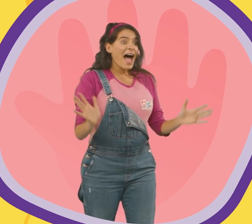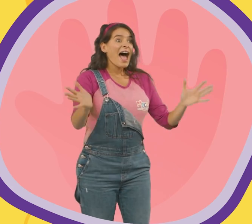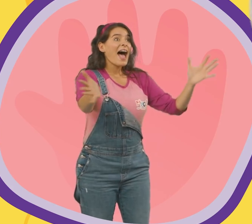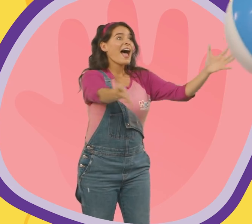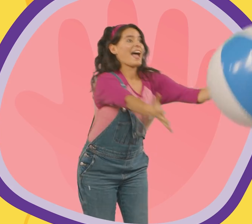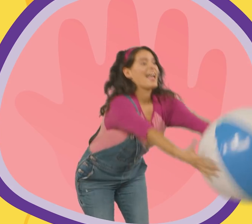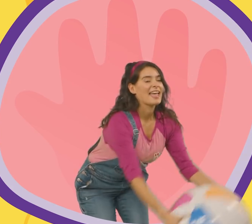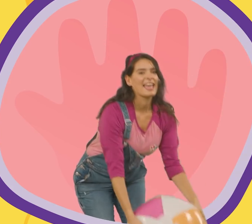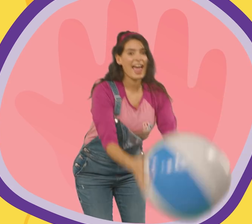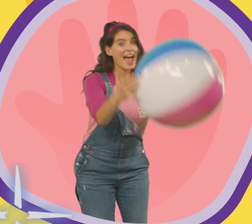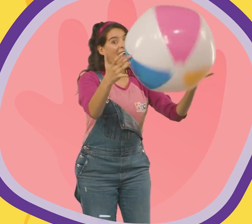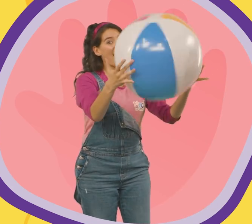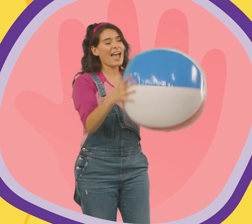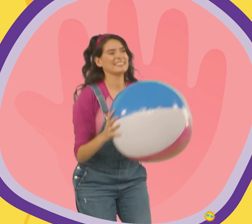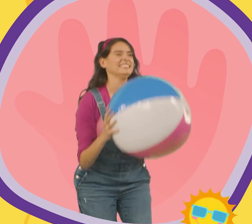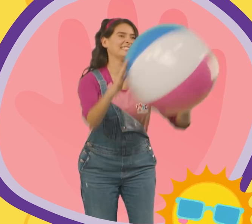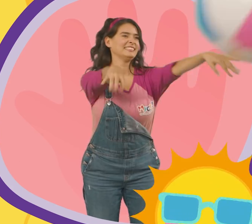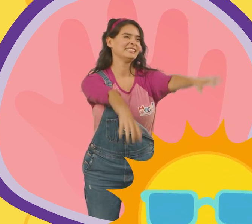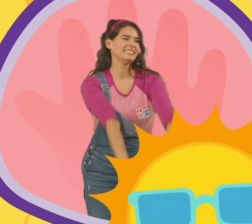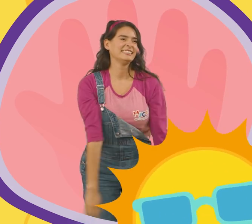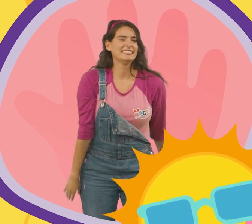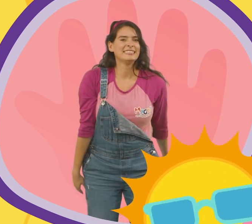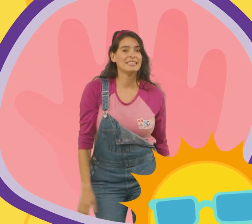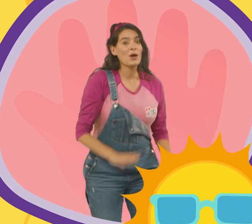we'll have some fun.